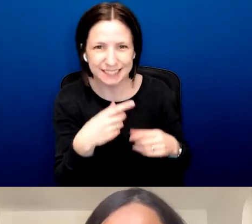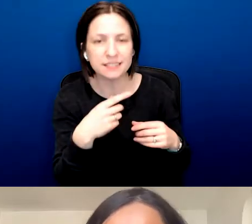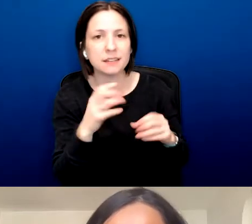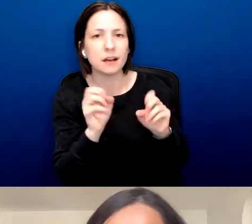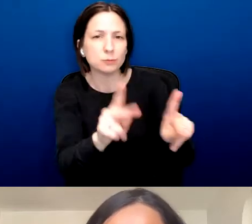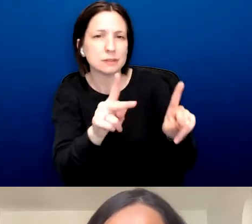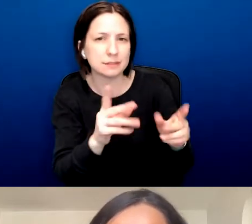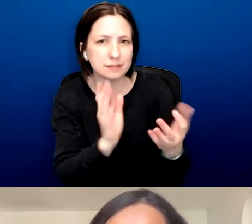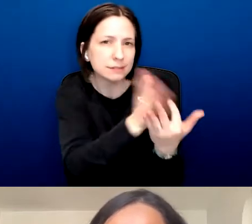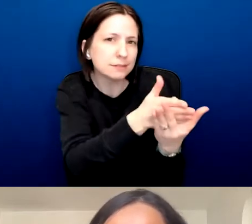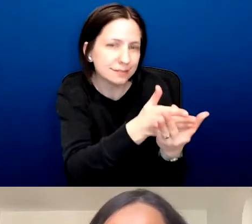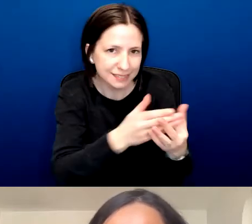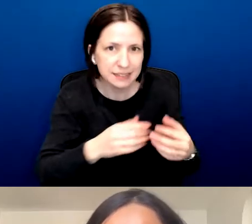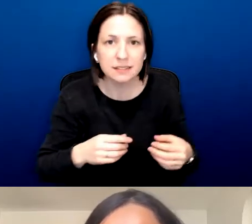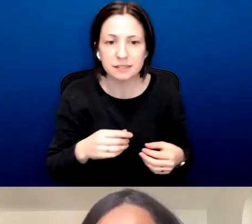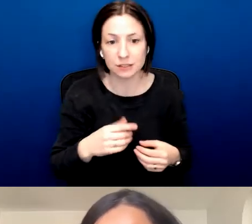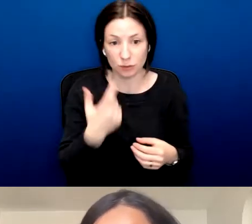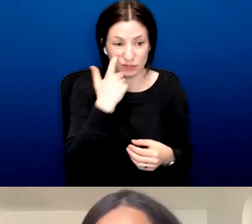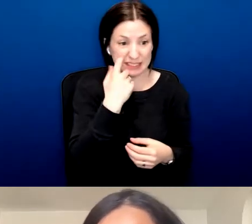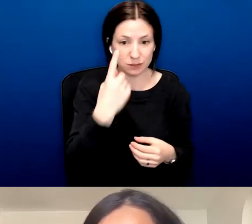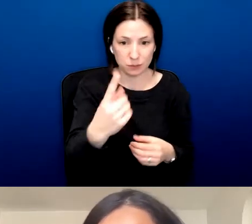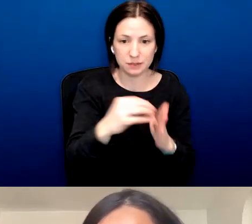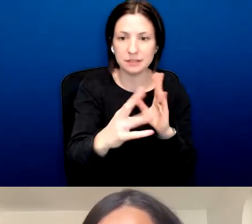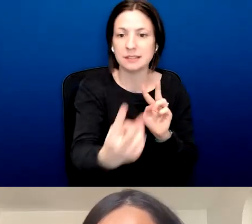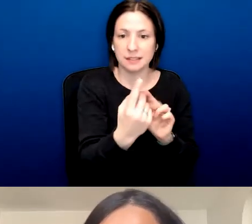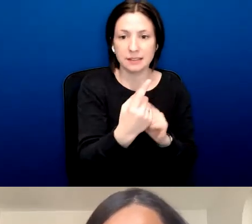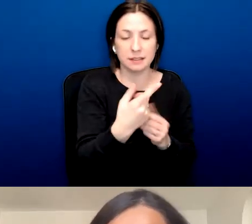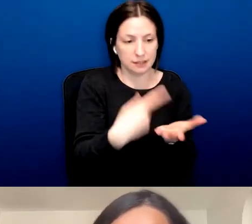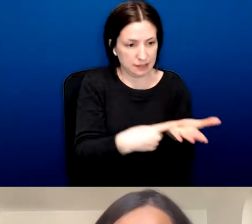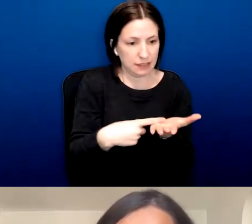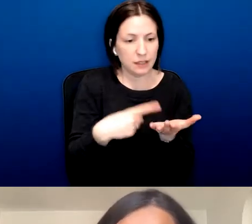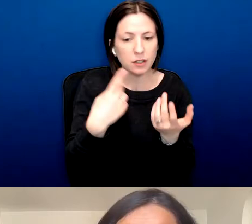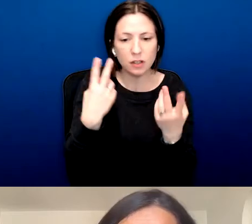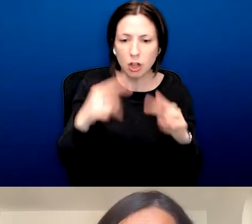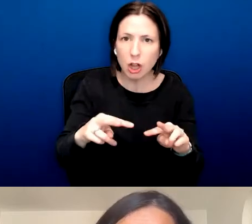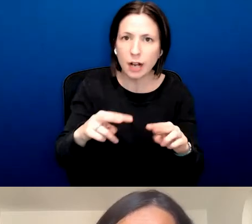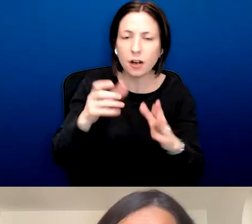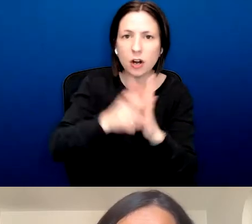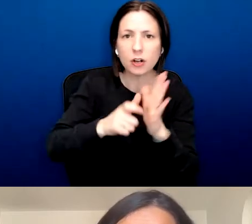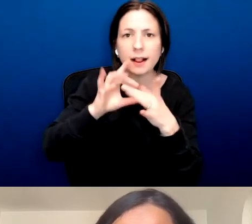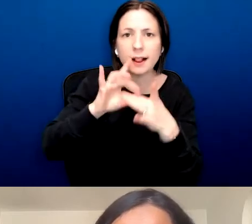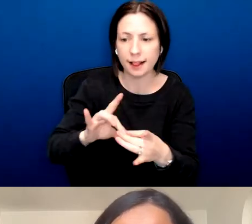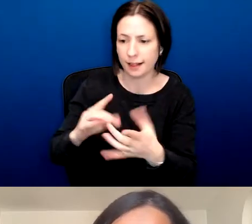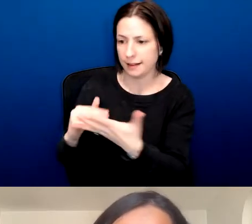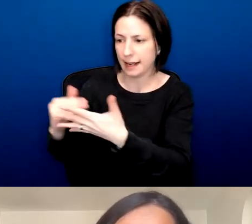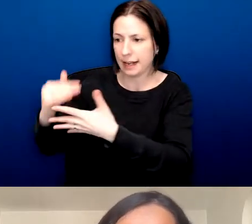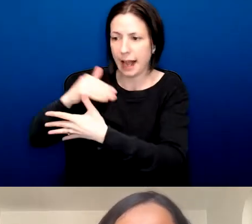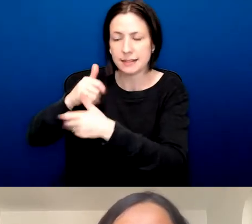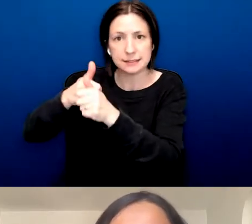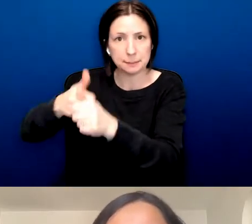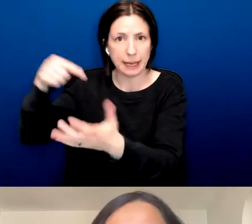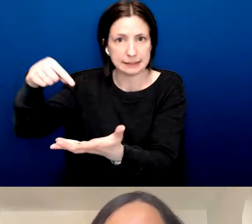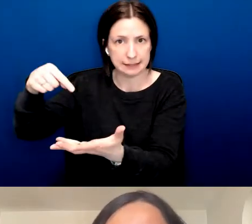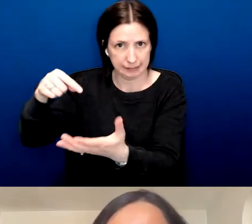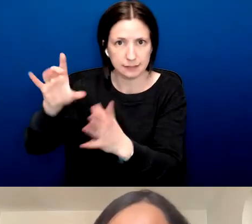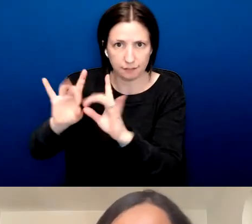her doctoral student and I, we co-authored an article looking at caste-based violence and activism around caste-based violence. And